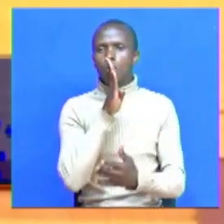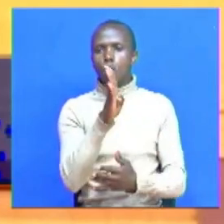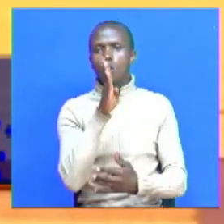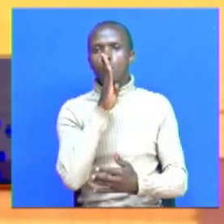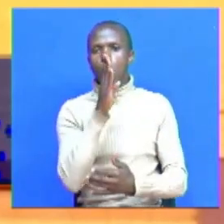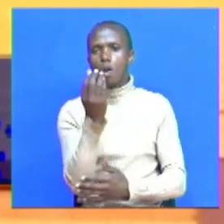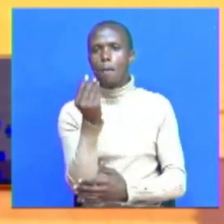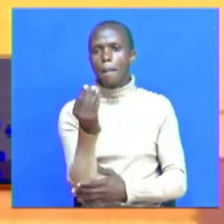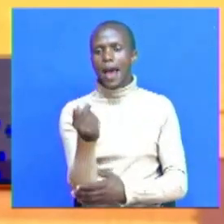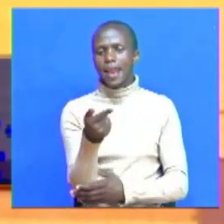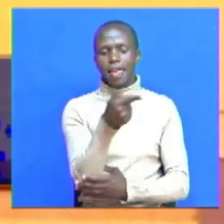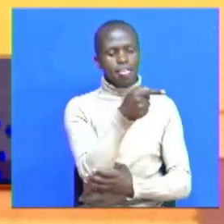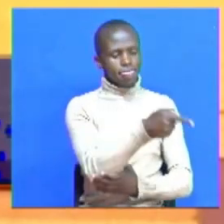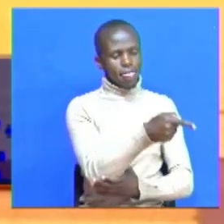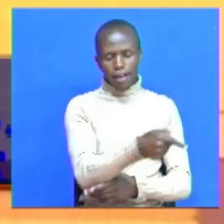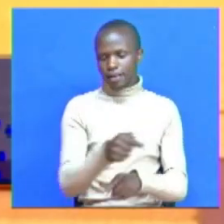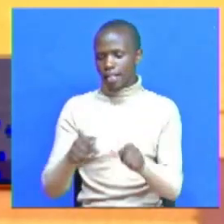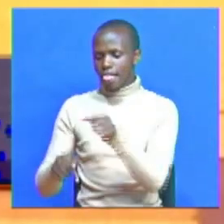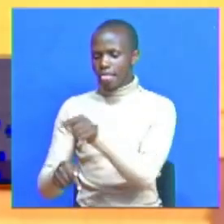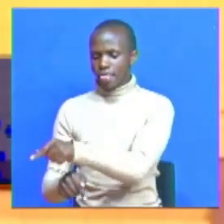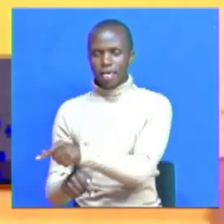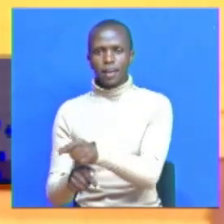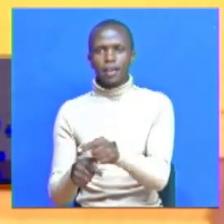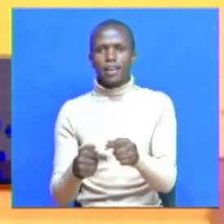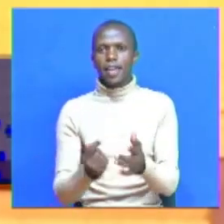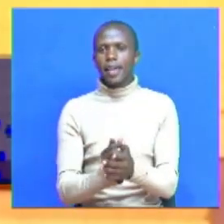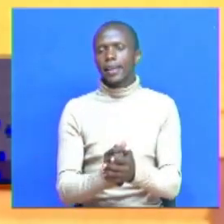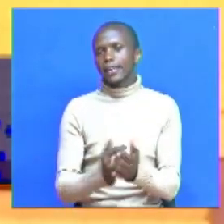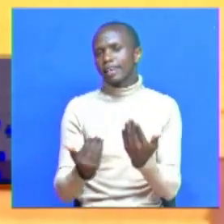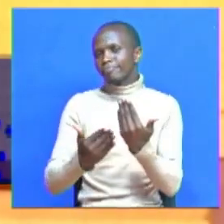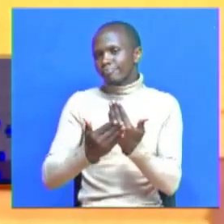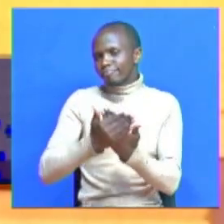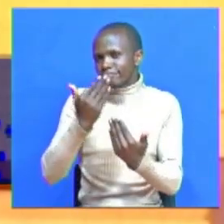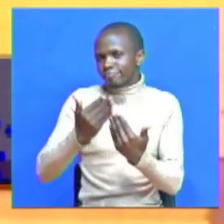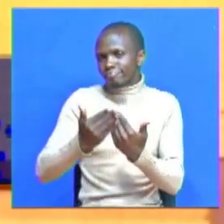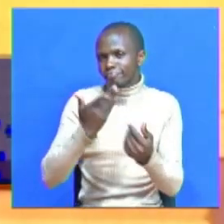back, pay.